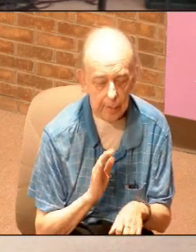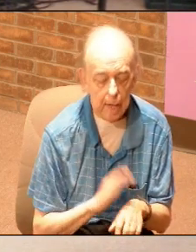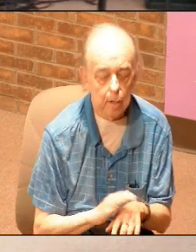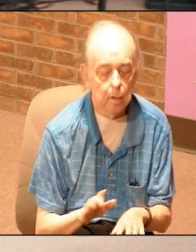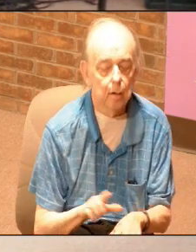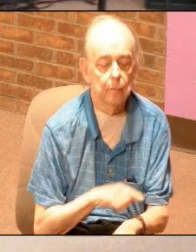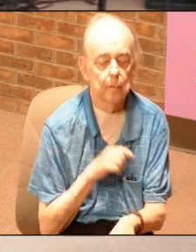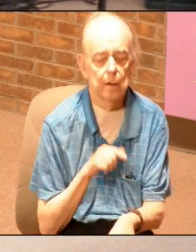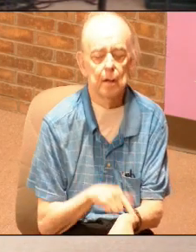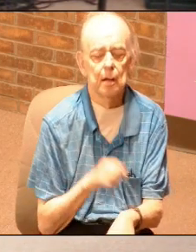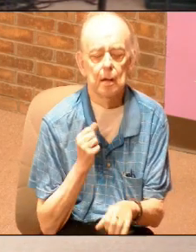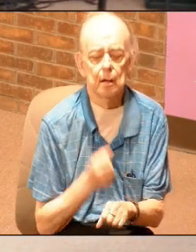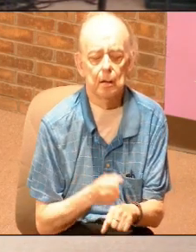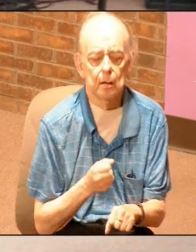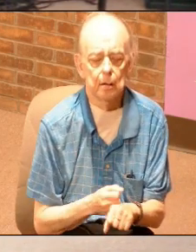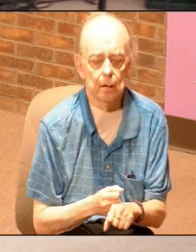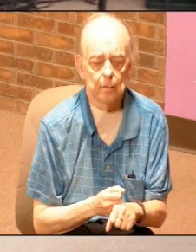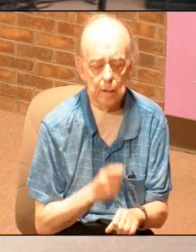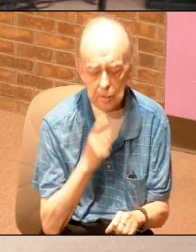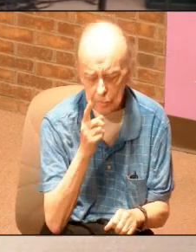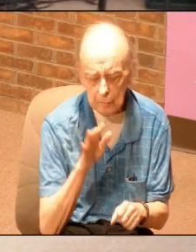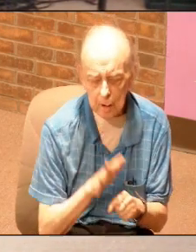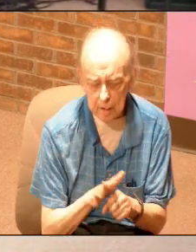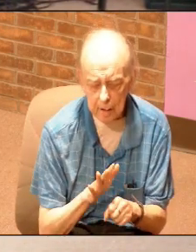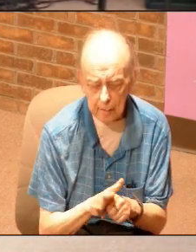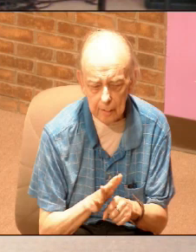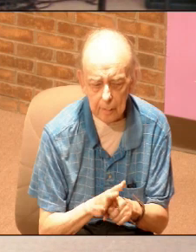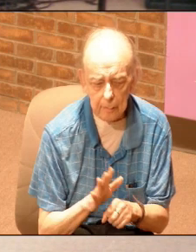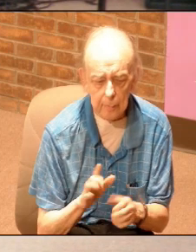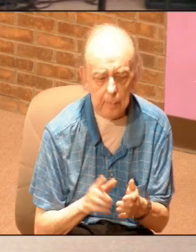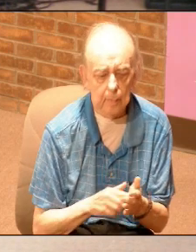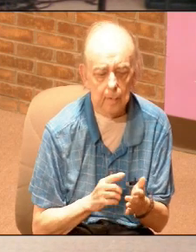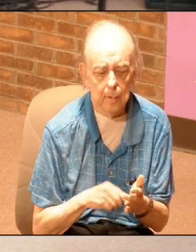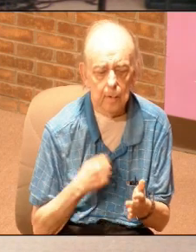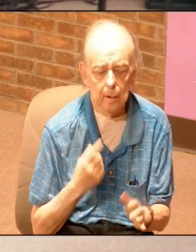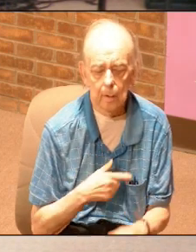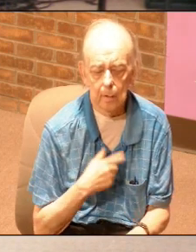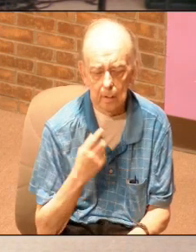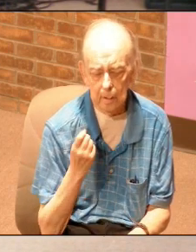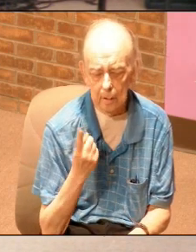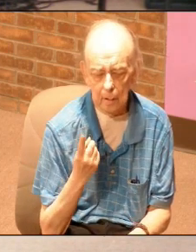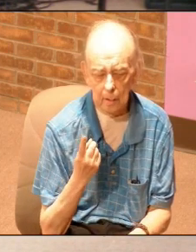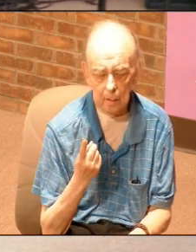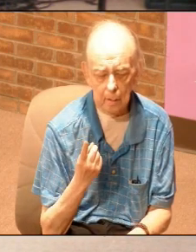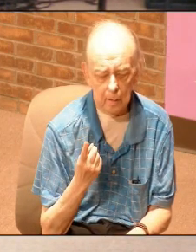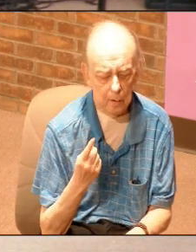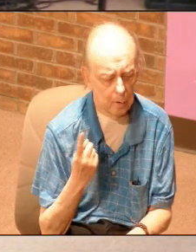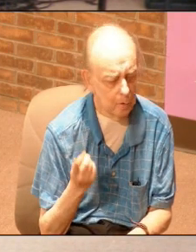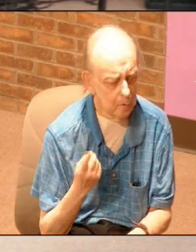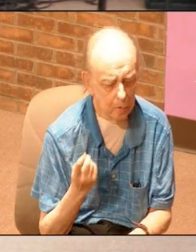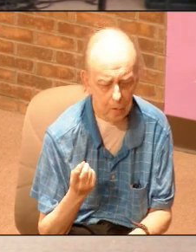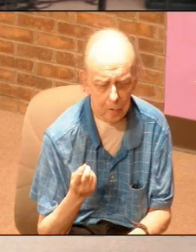enough, hard enough, and smart enough. And sometimes we think, well, man, is this